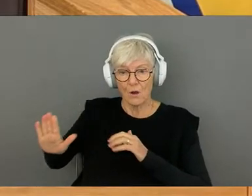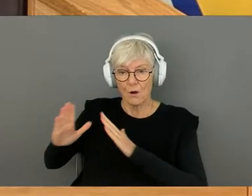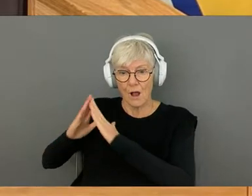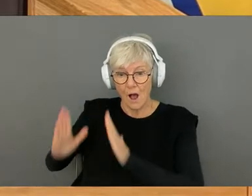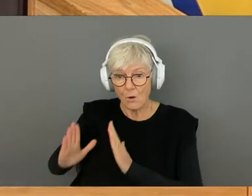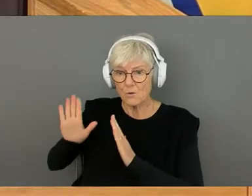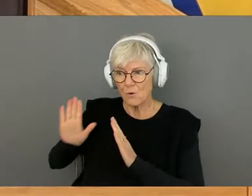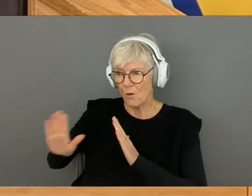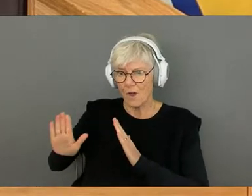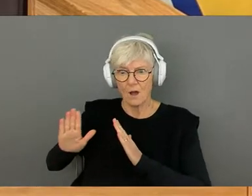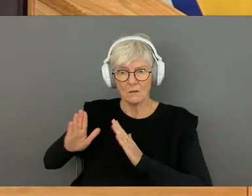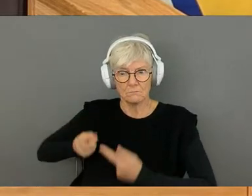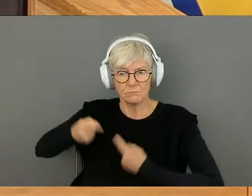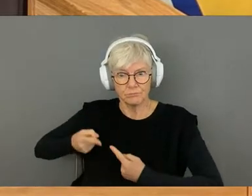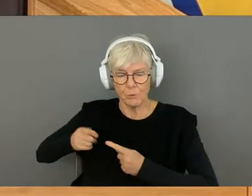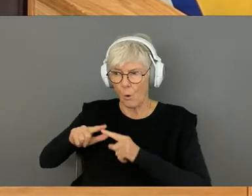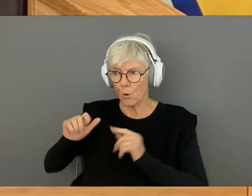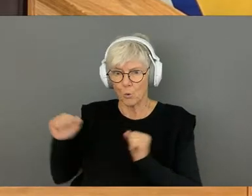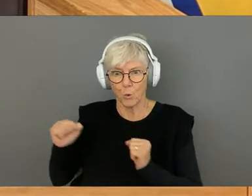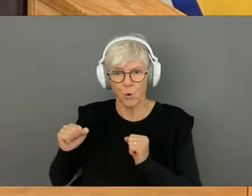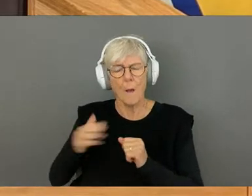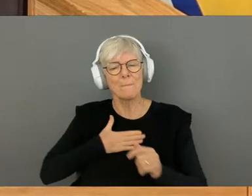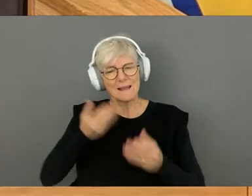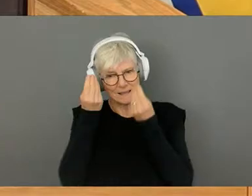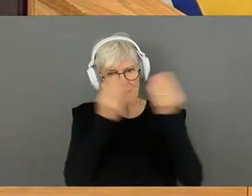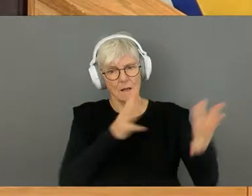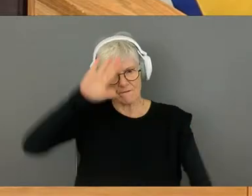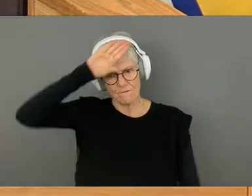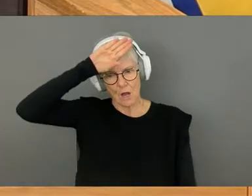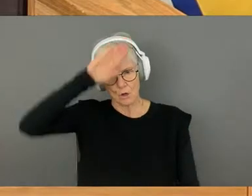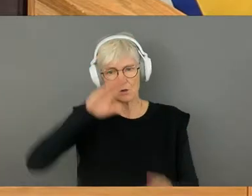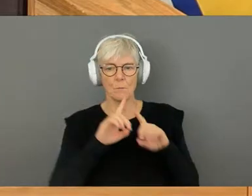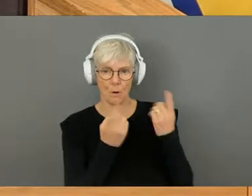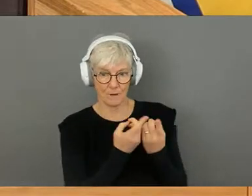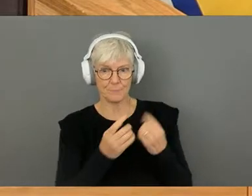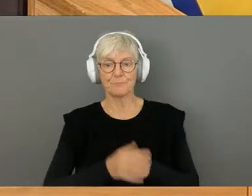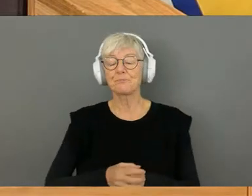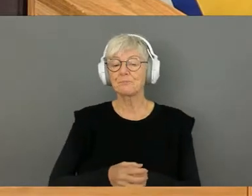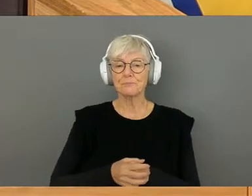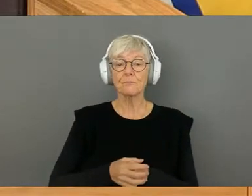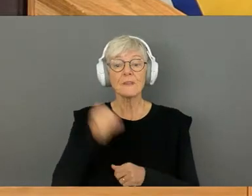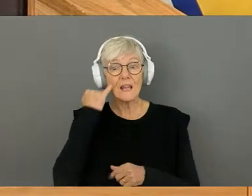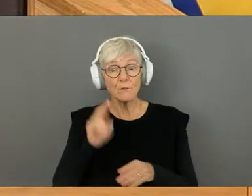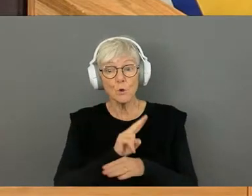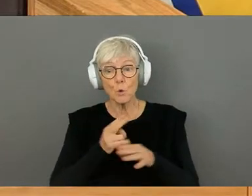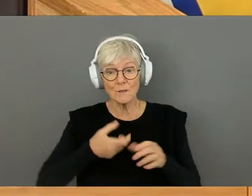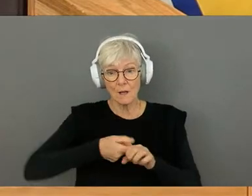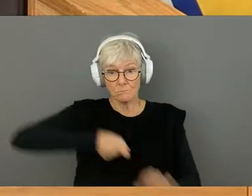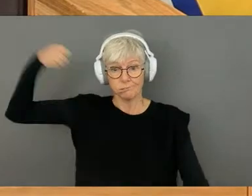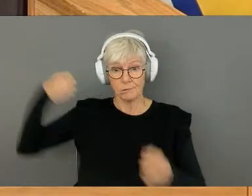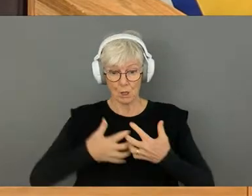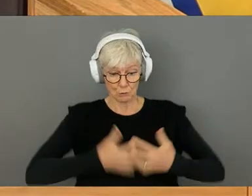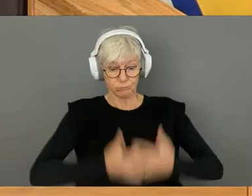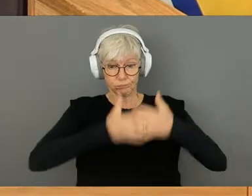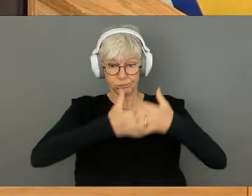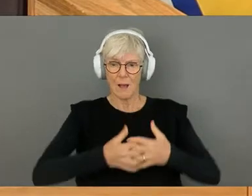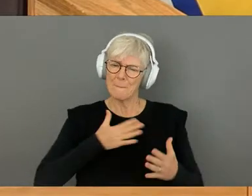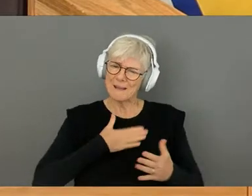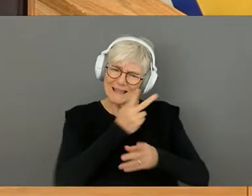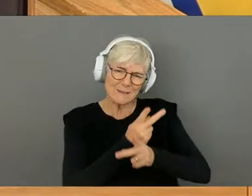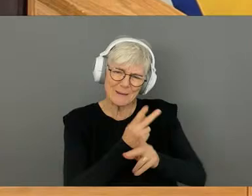power. If you're using a generator, please, I remind you, do it safely. Never use a